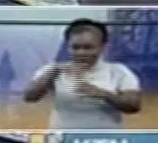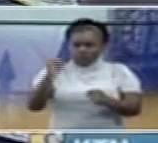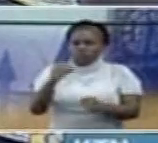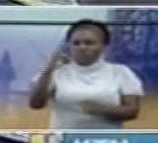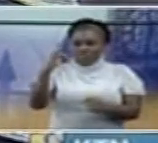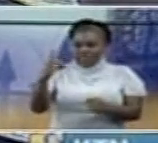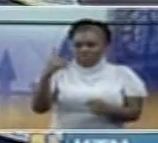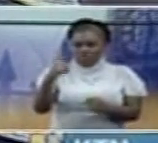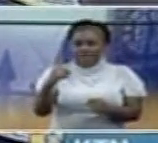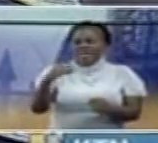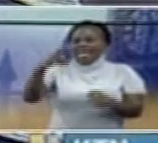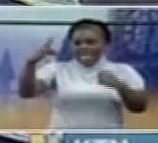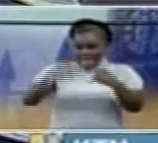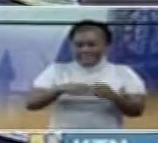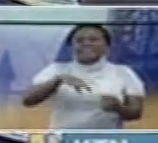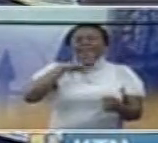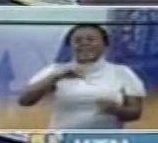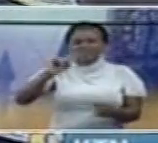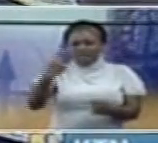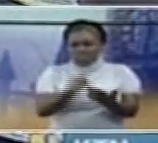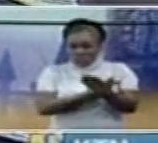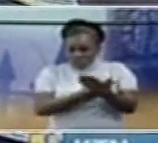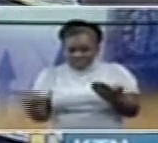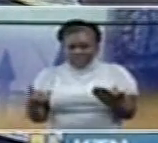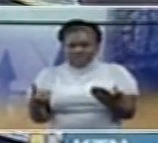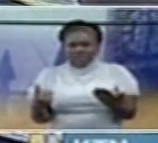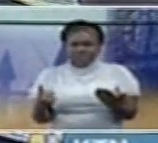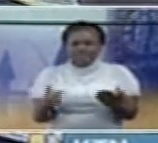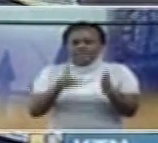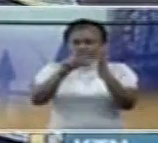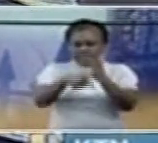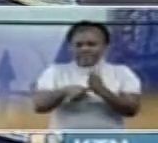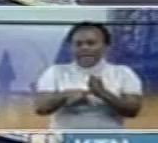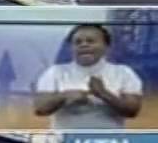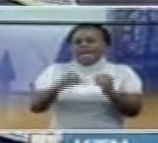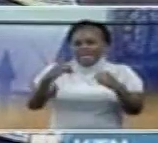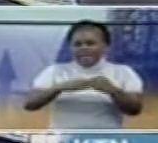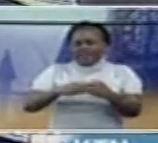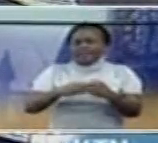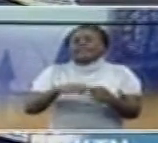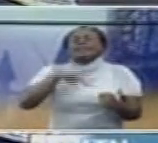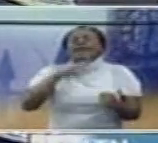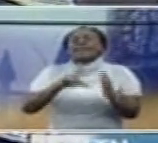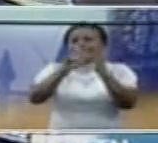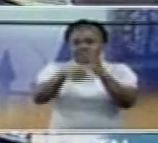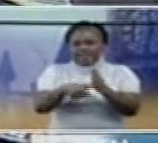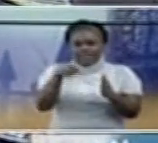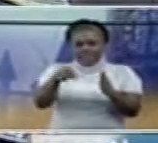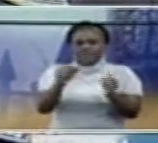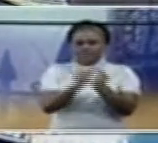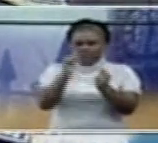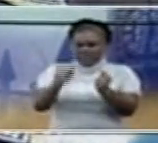8 died in the first week of life. And then a further 8 died in the next several weeks. These 15 babies